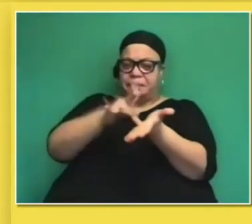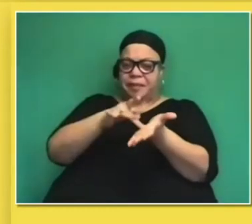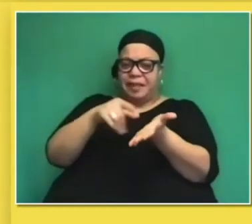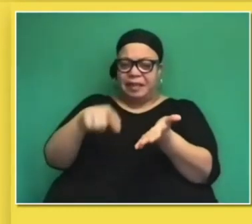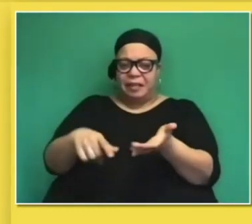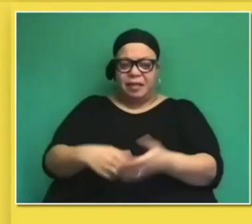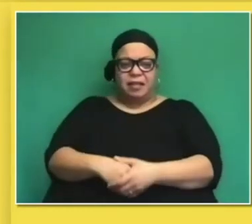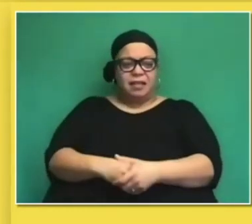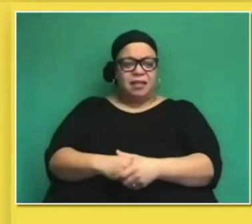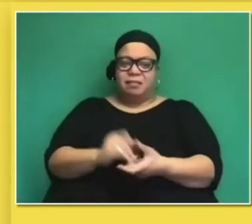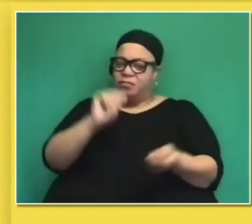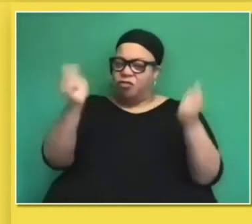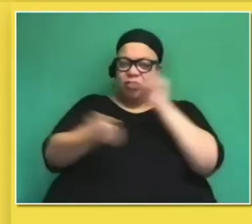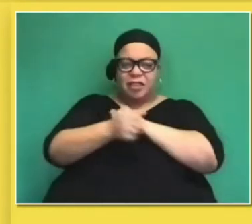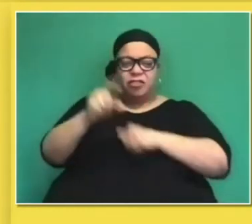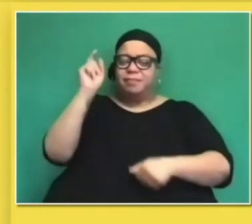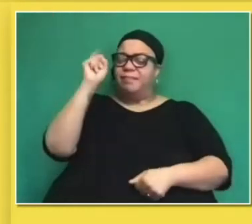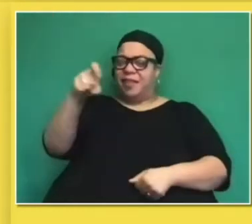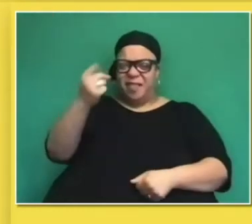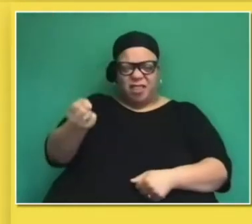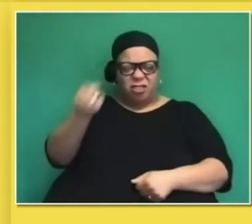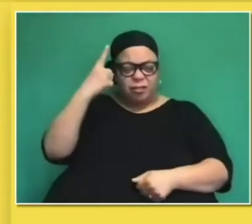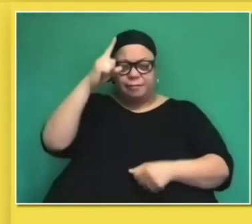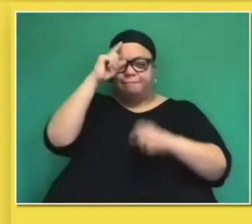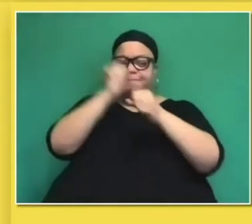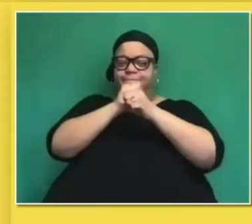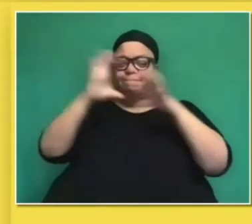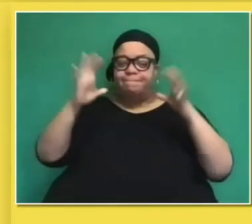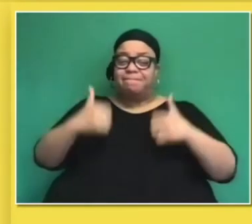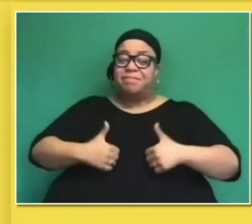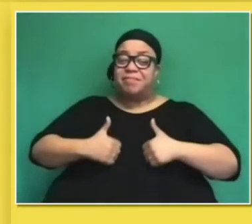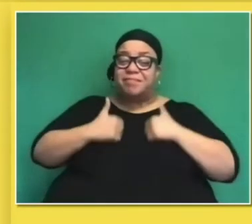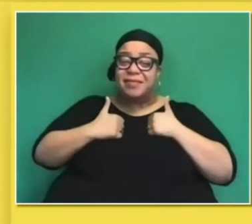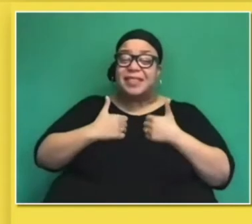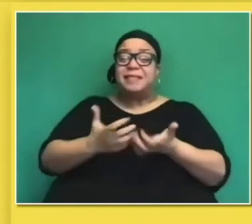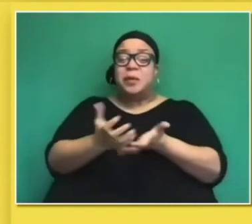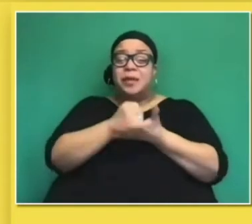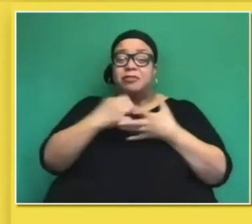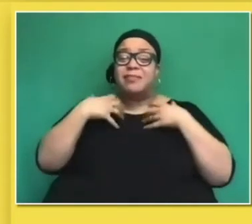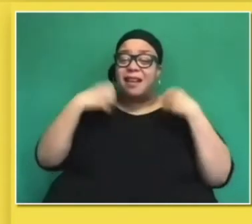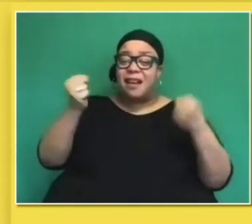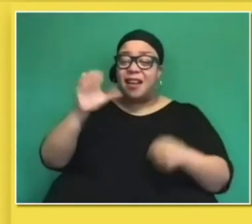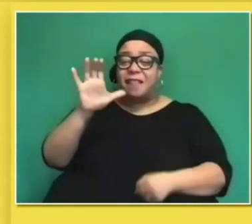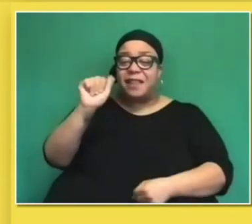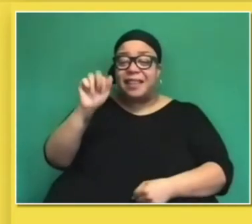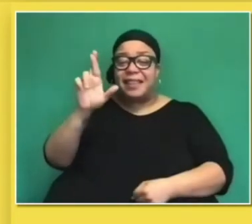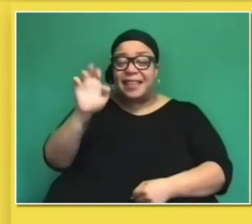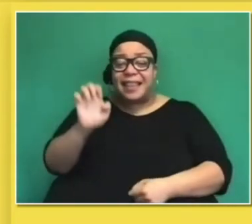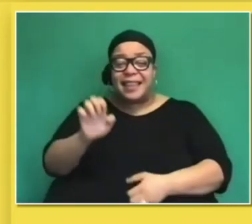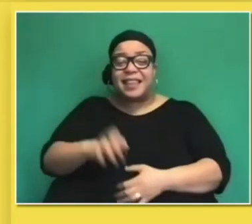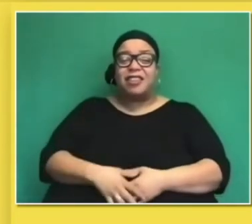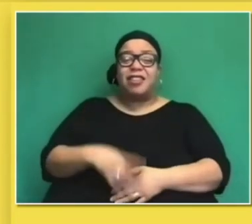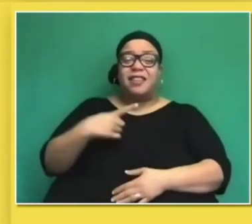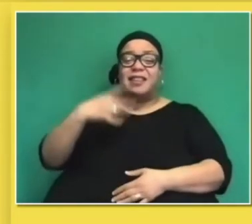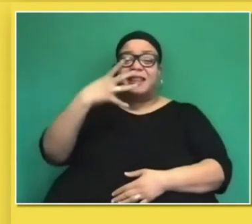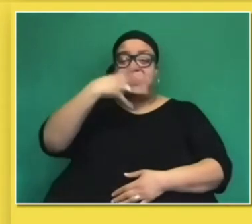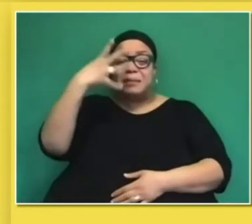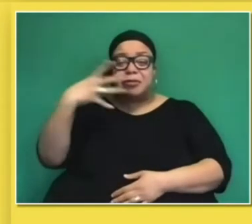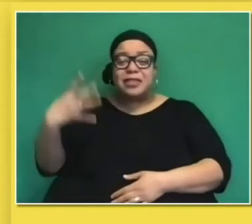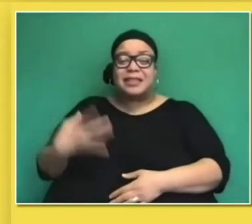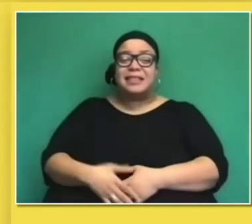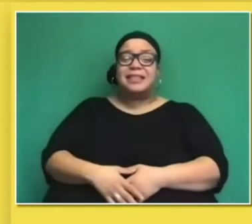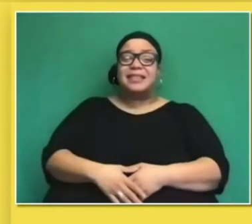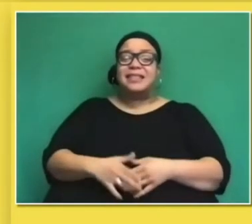to immigration to climate crisis and to really dealing with the issues of racism, voter suppression, police brutality,